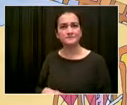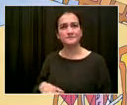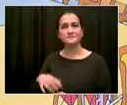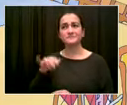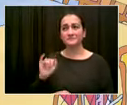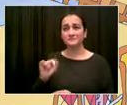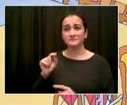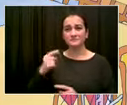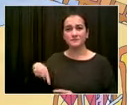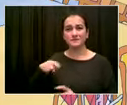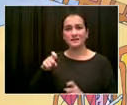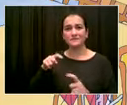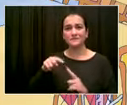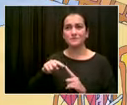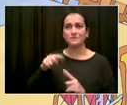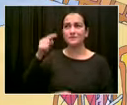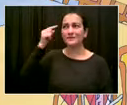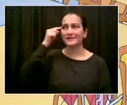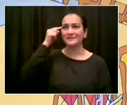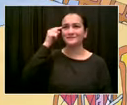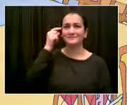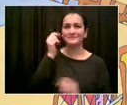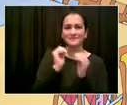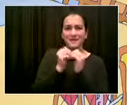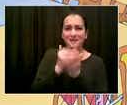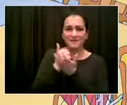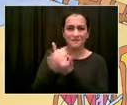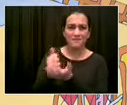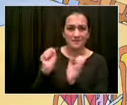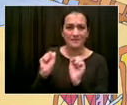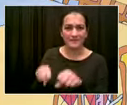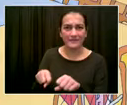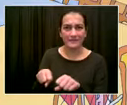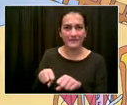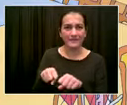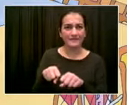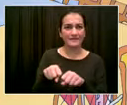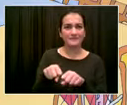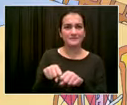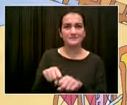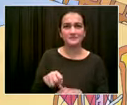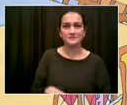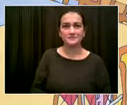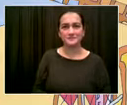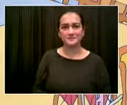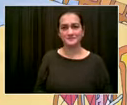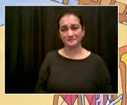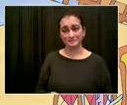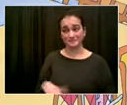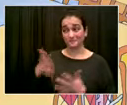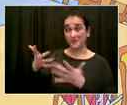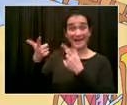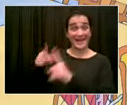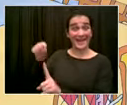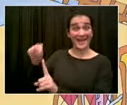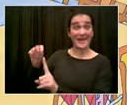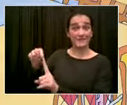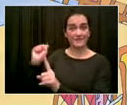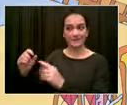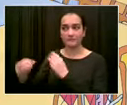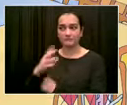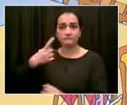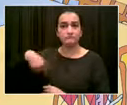society and a better society. And everyone who knows his personal journey, he went through tremendous transformation. And by the end of his life, you know, had a